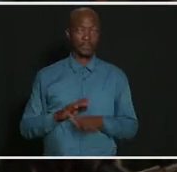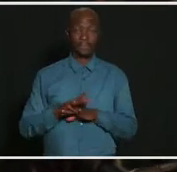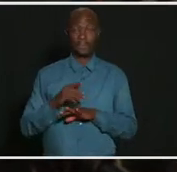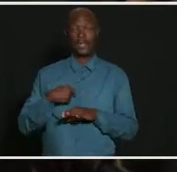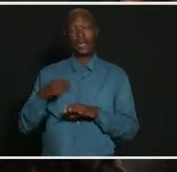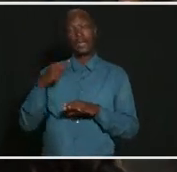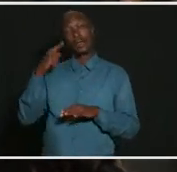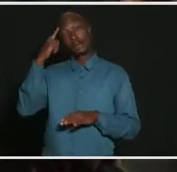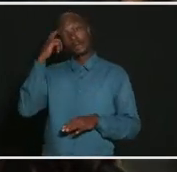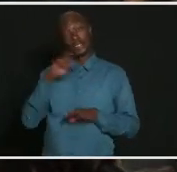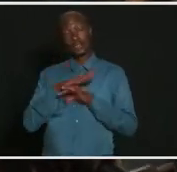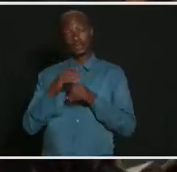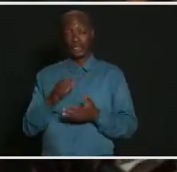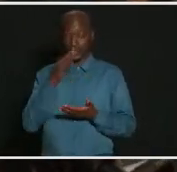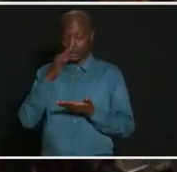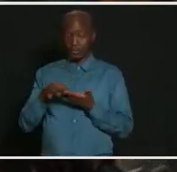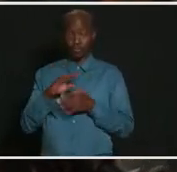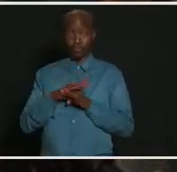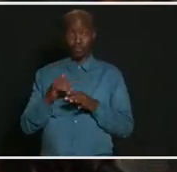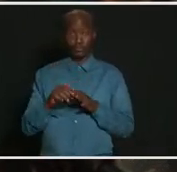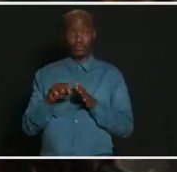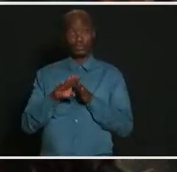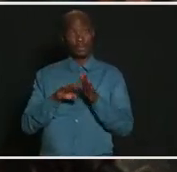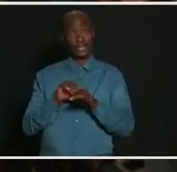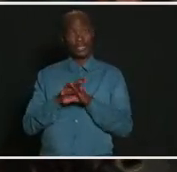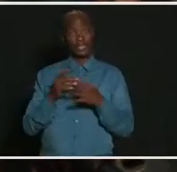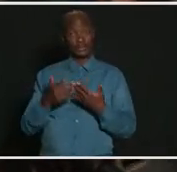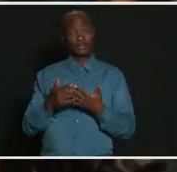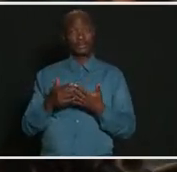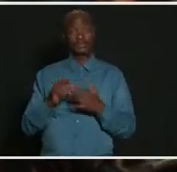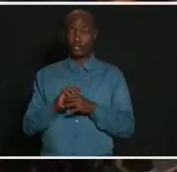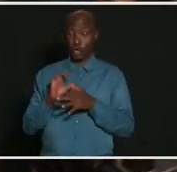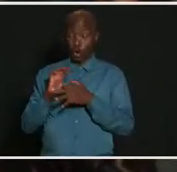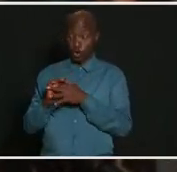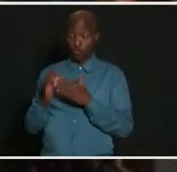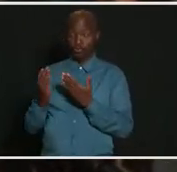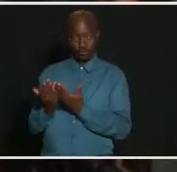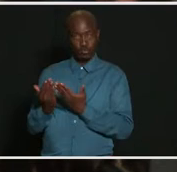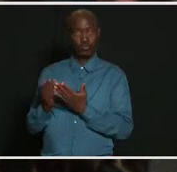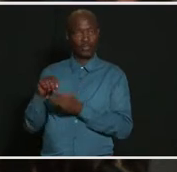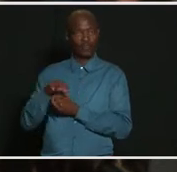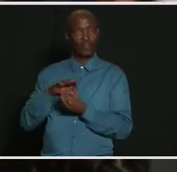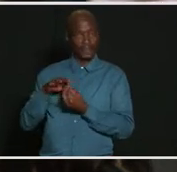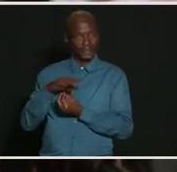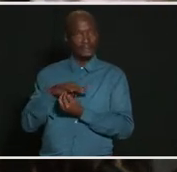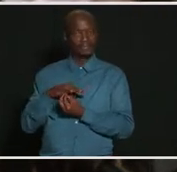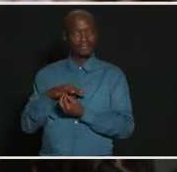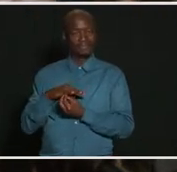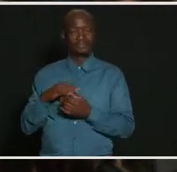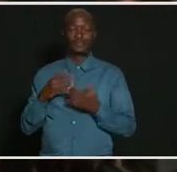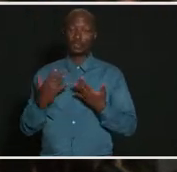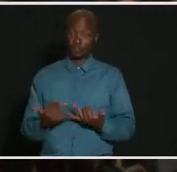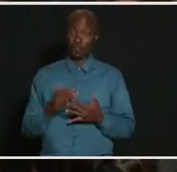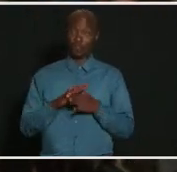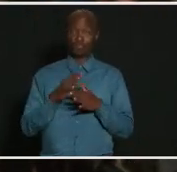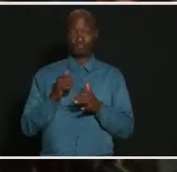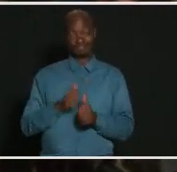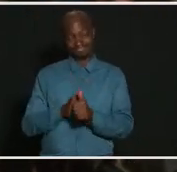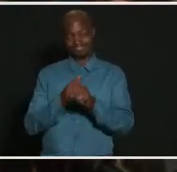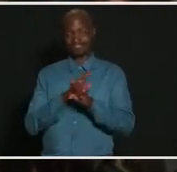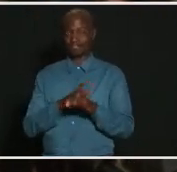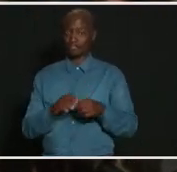the proposed ball is too onerous for a family a homeschool family therefore I would like to make the following